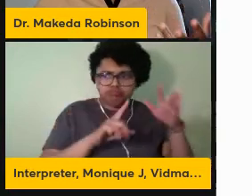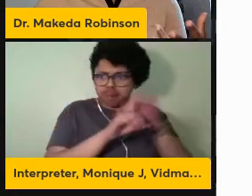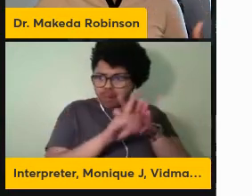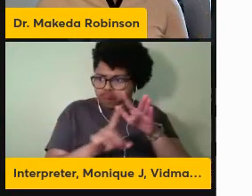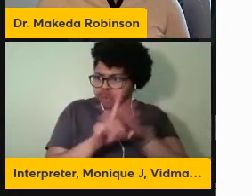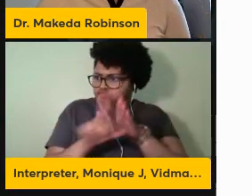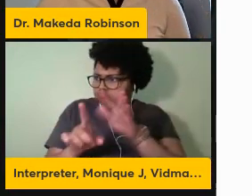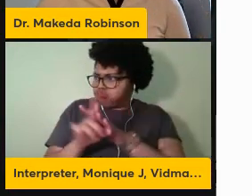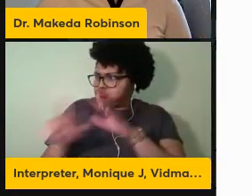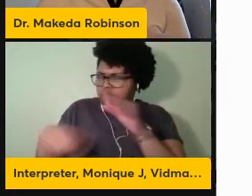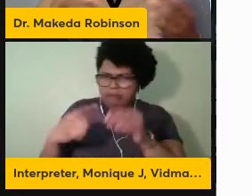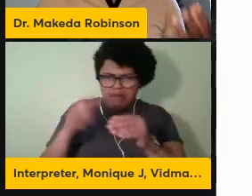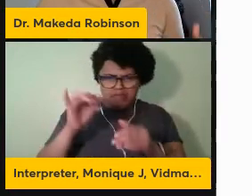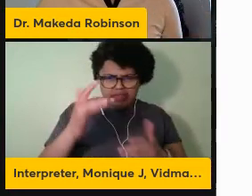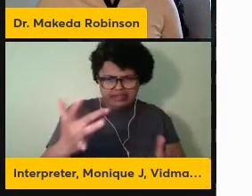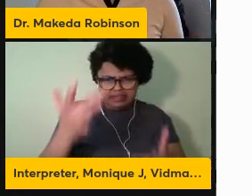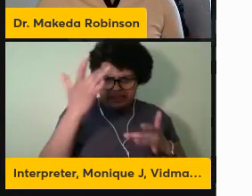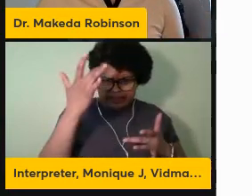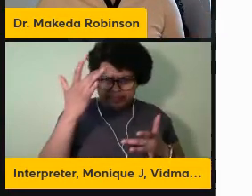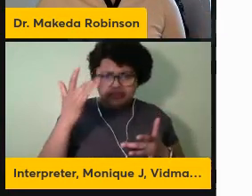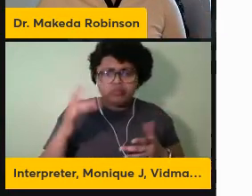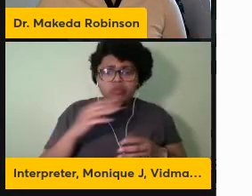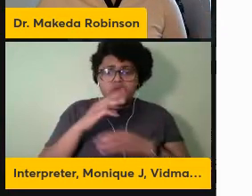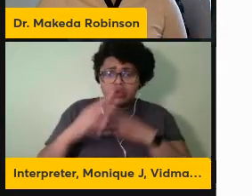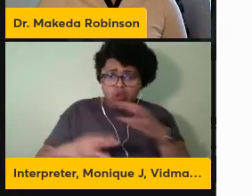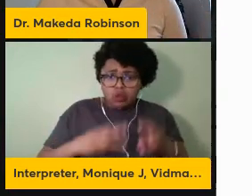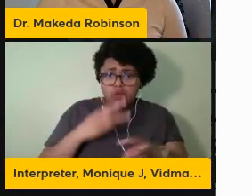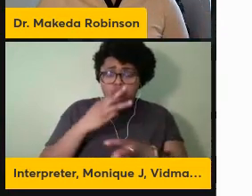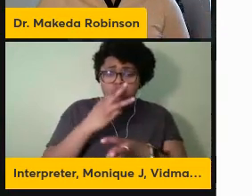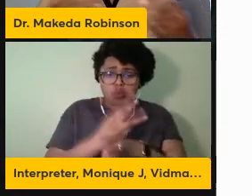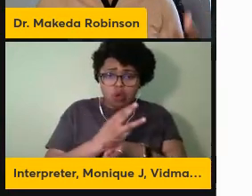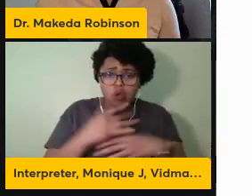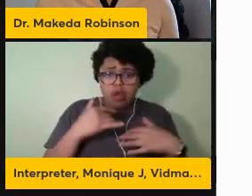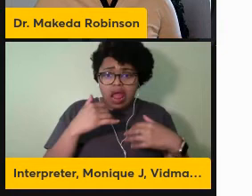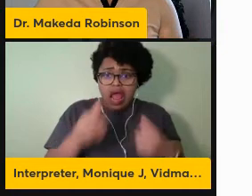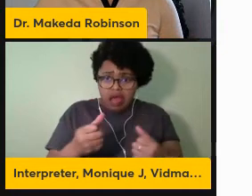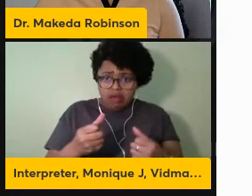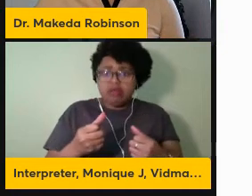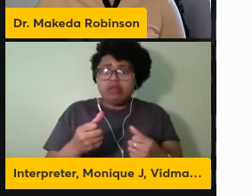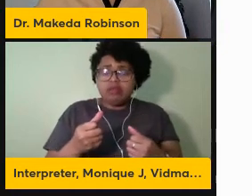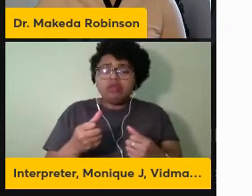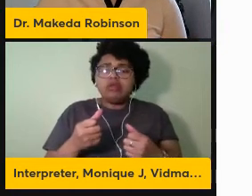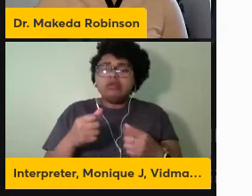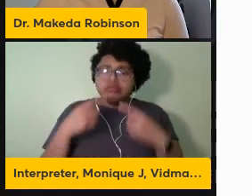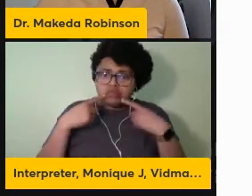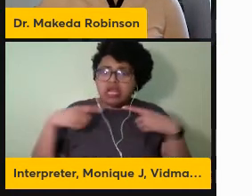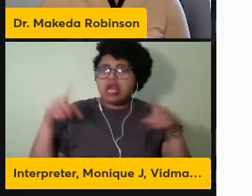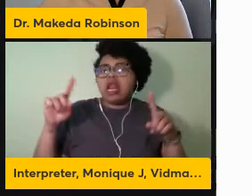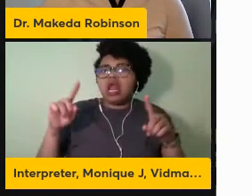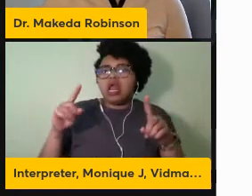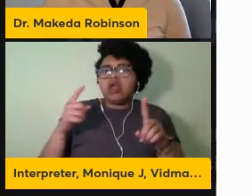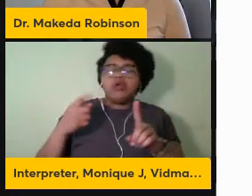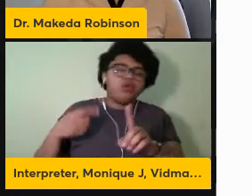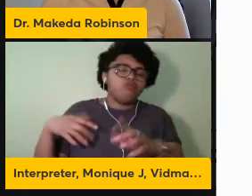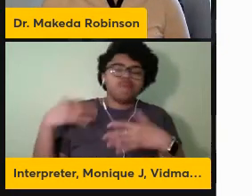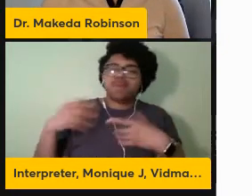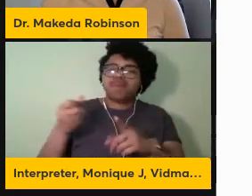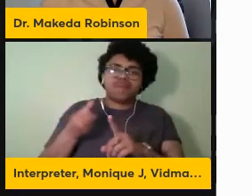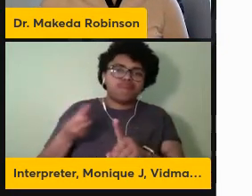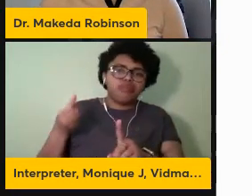World Health Organization declared a global pandemic on March 11th. And then for us in California was the first